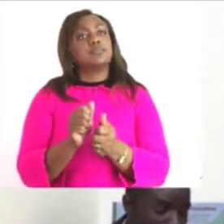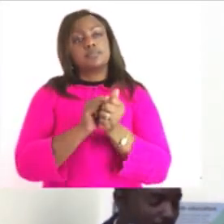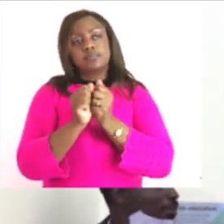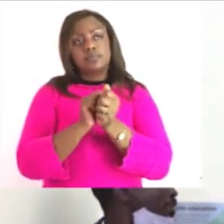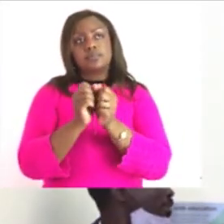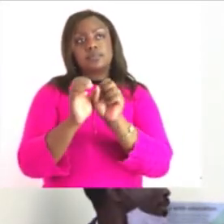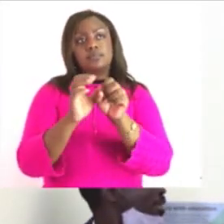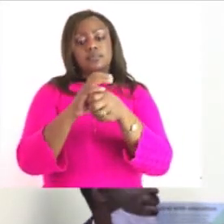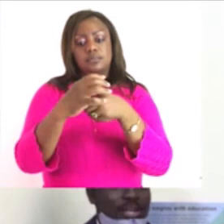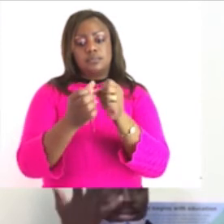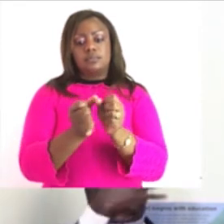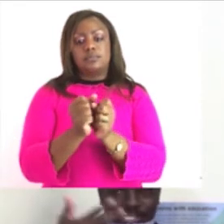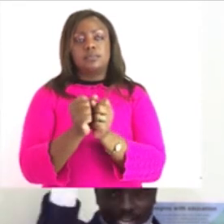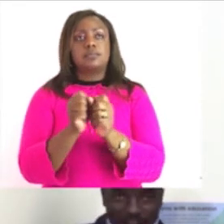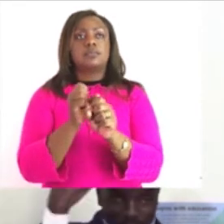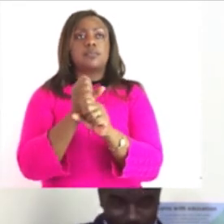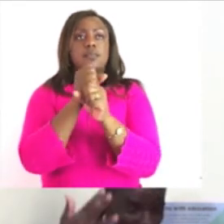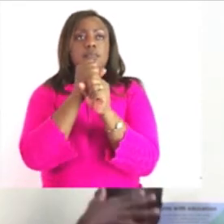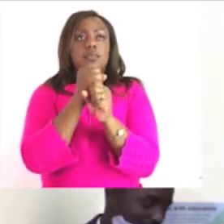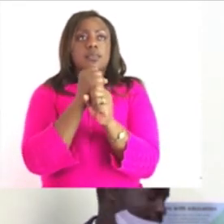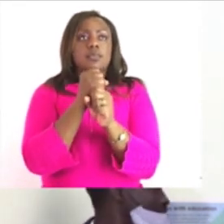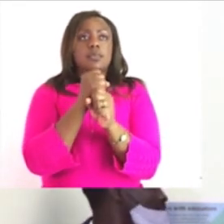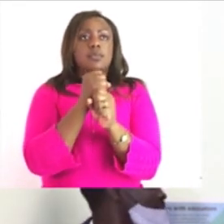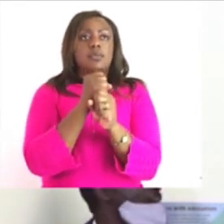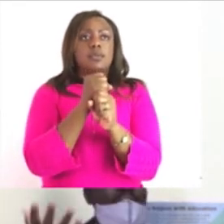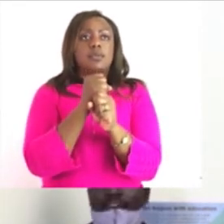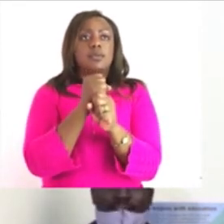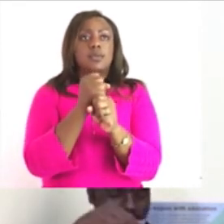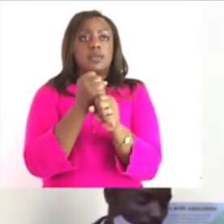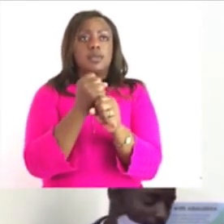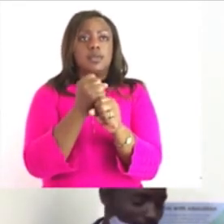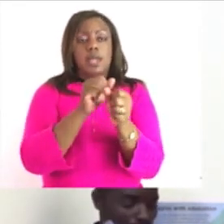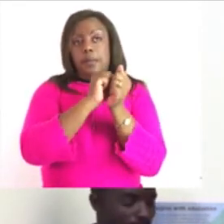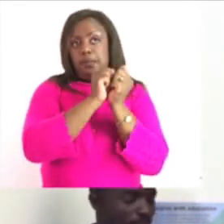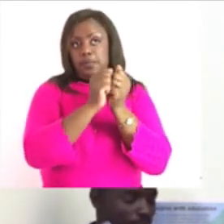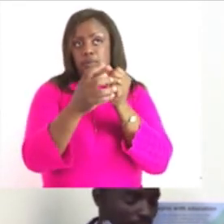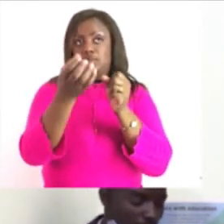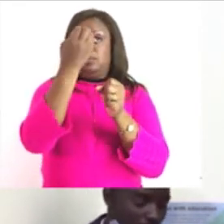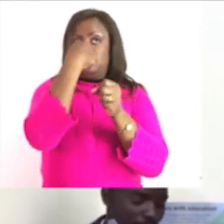So, this is the environment, and the air has to go in.